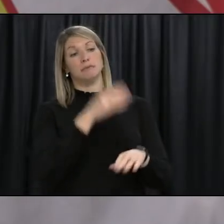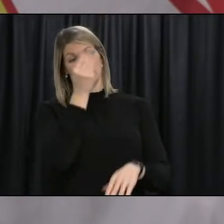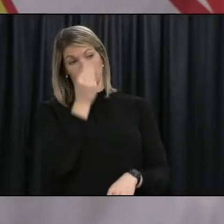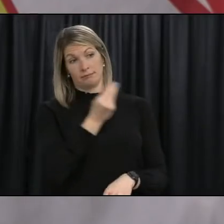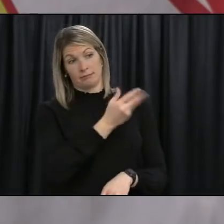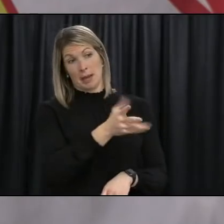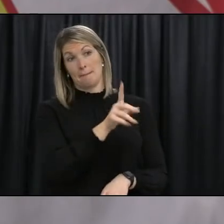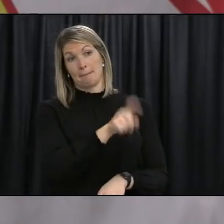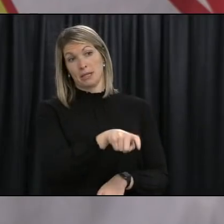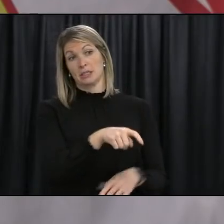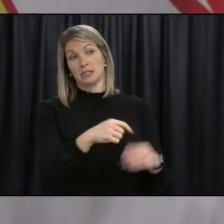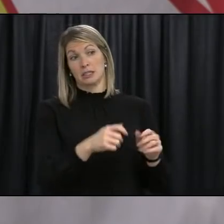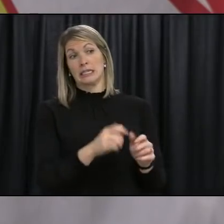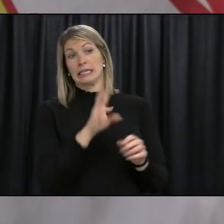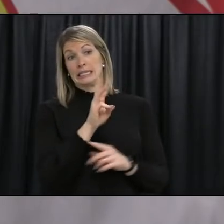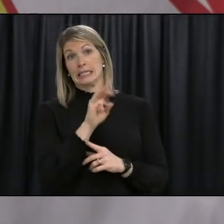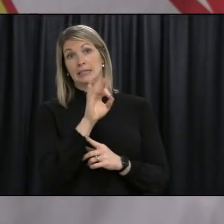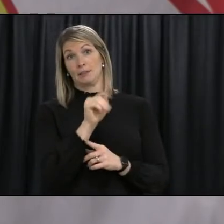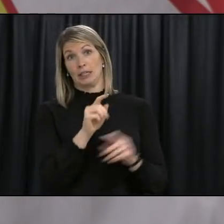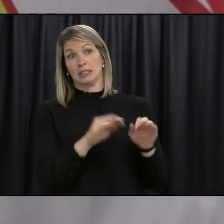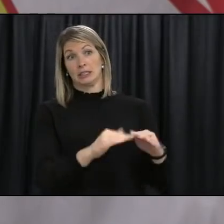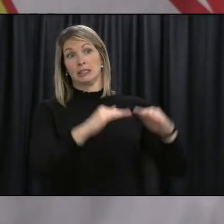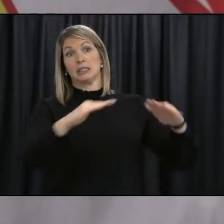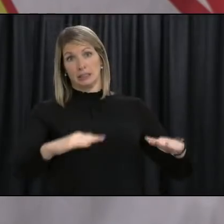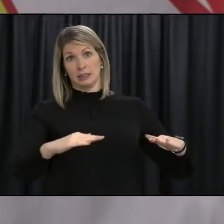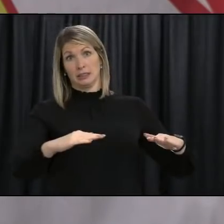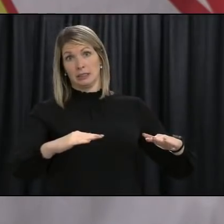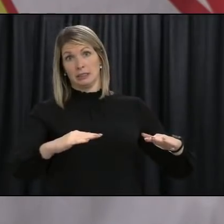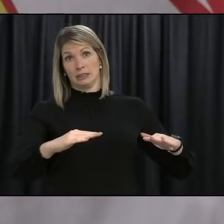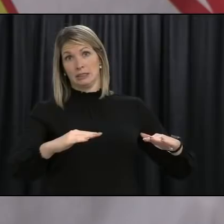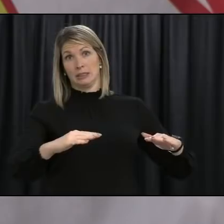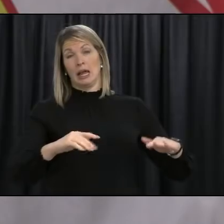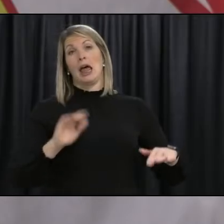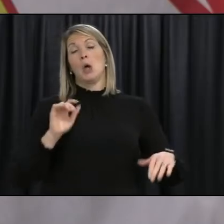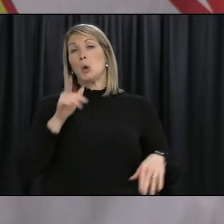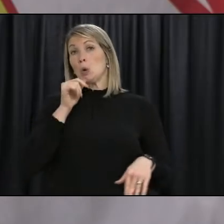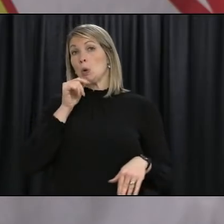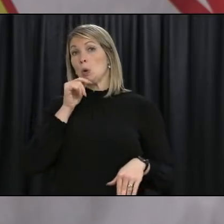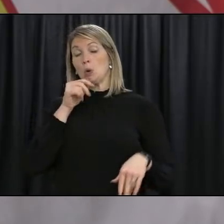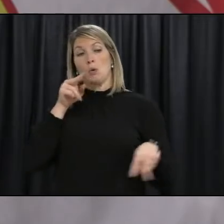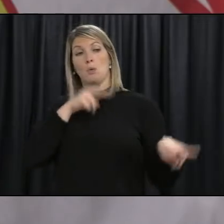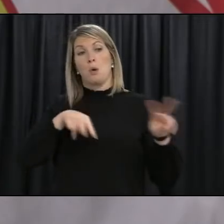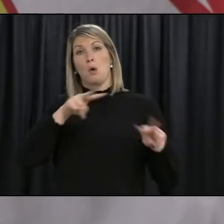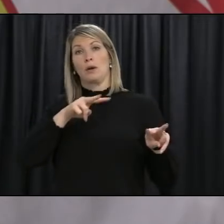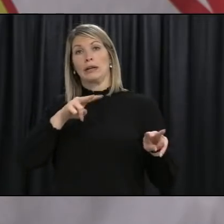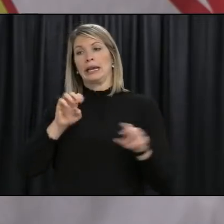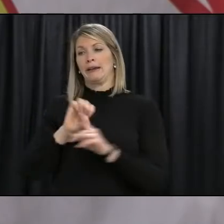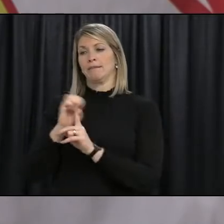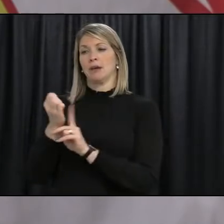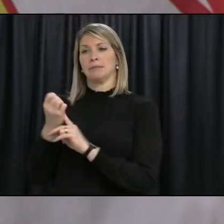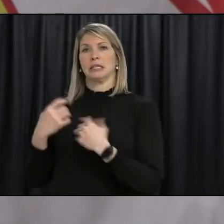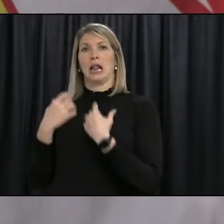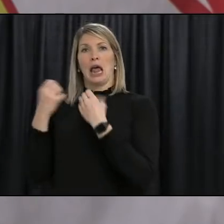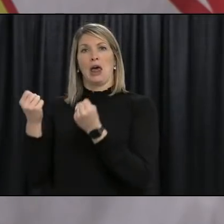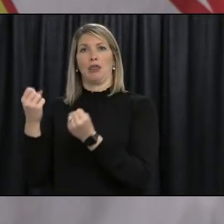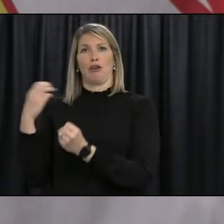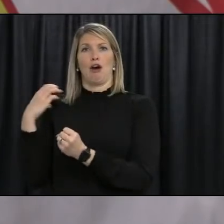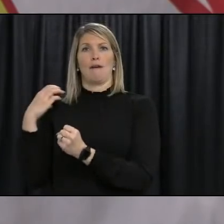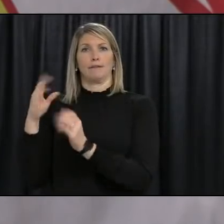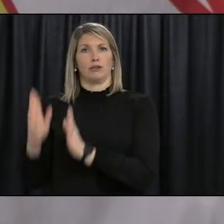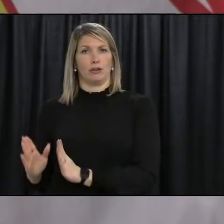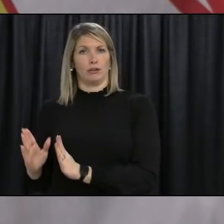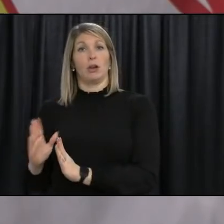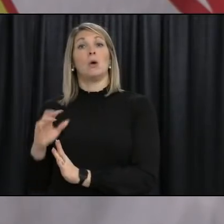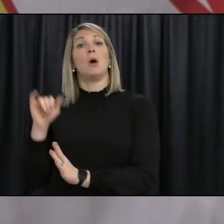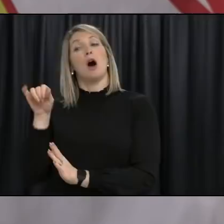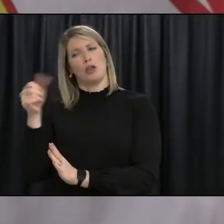like this. So that's the job of environmental health officers and some of the other inspectors that will